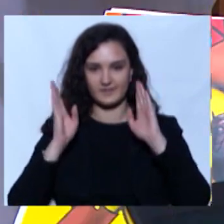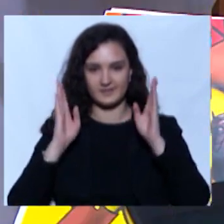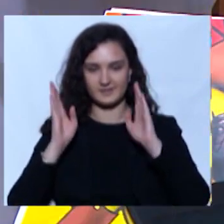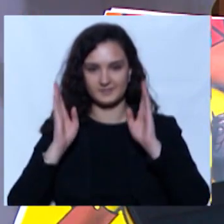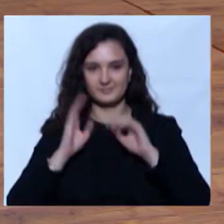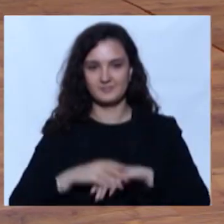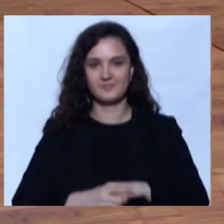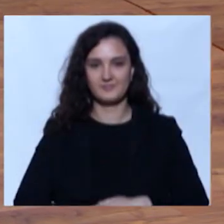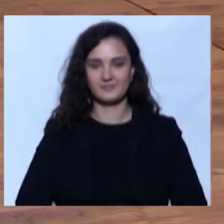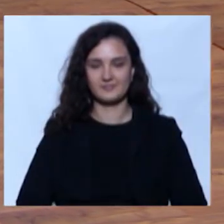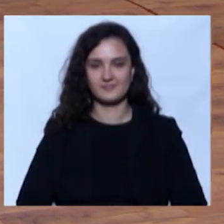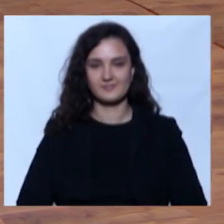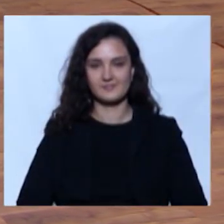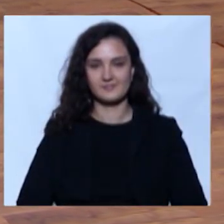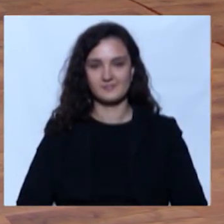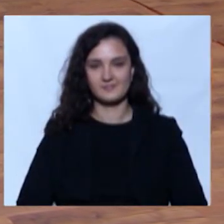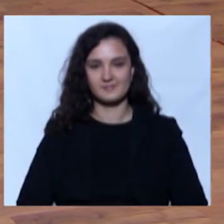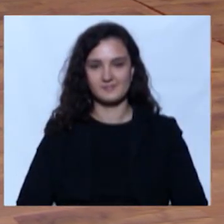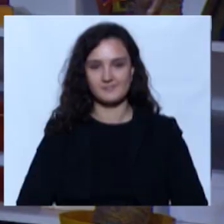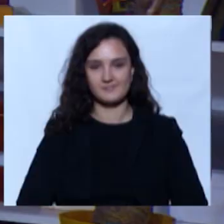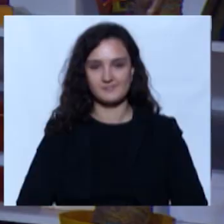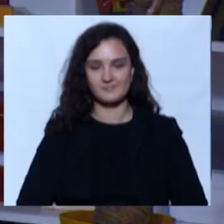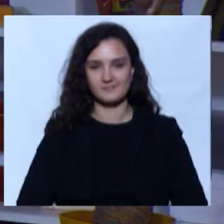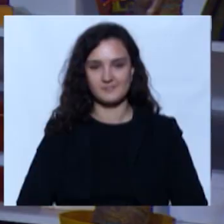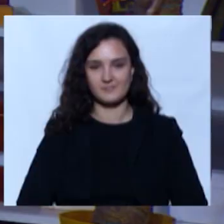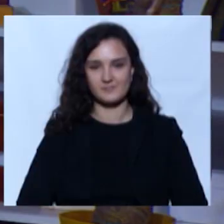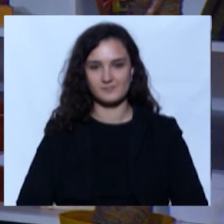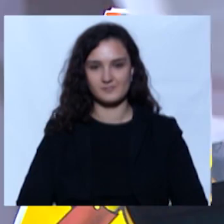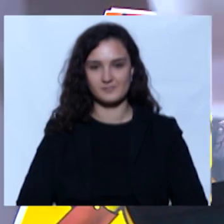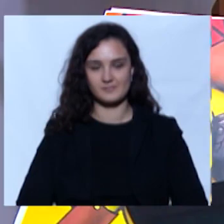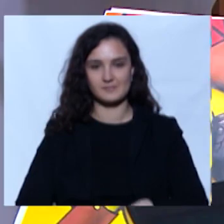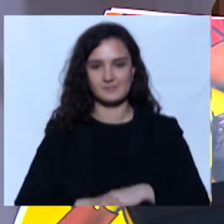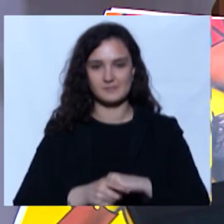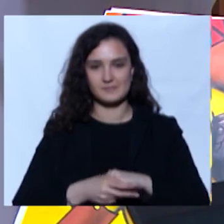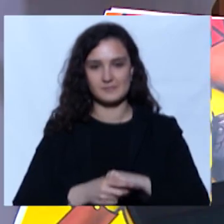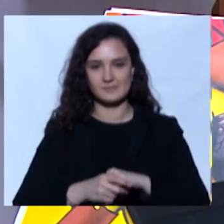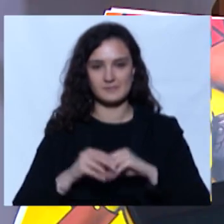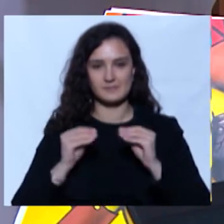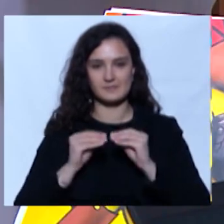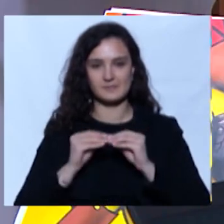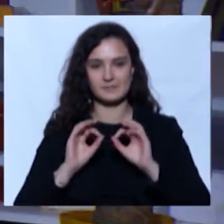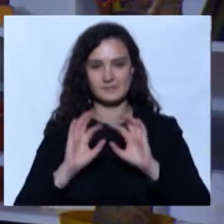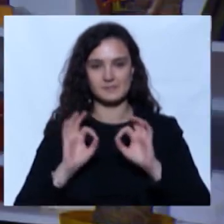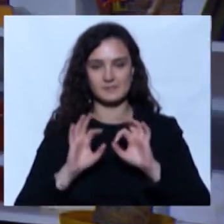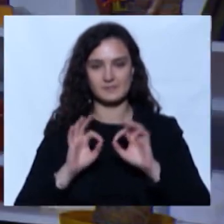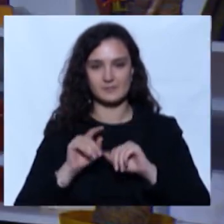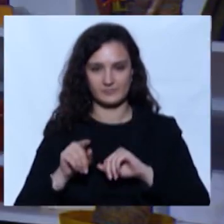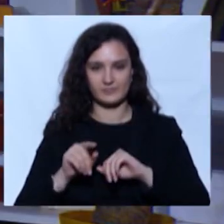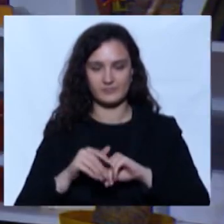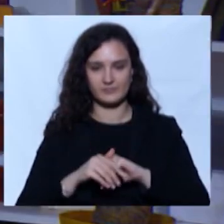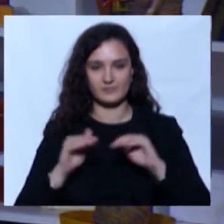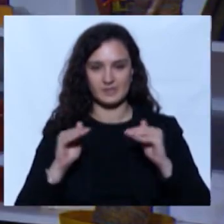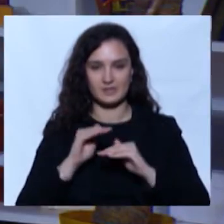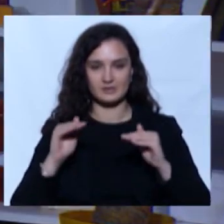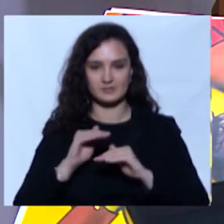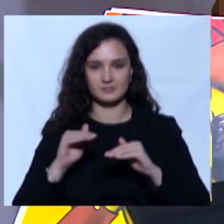donkey. I said a boom chicka boom. I said a boom chicka boom. I said a boom